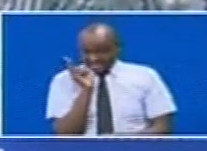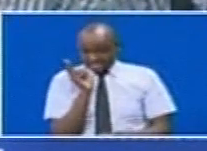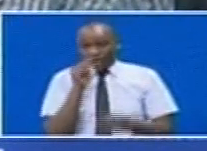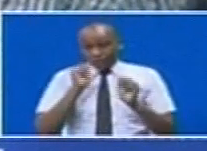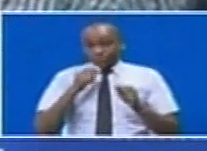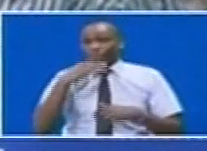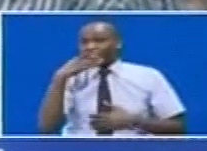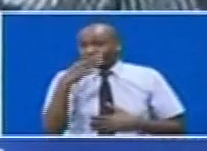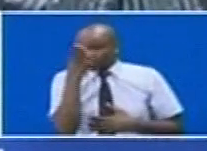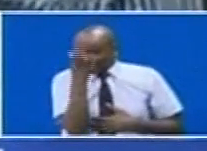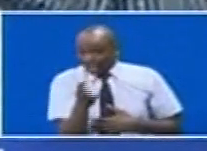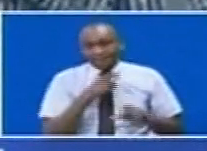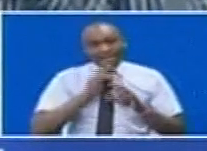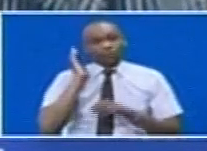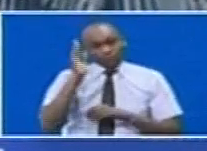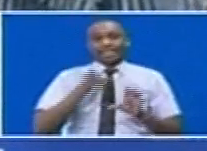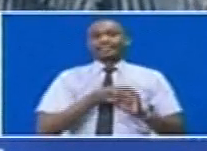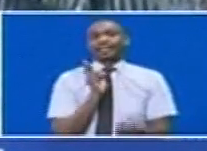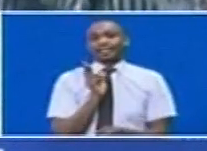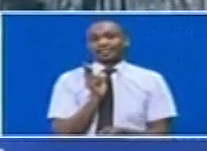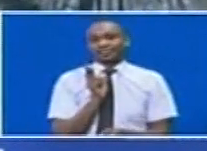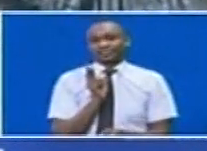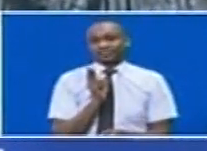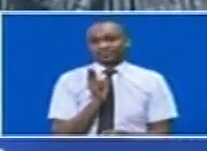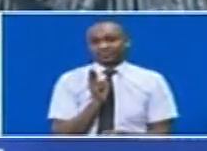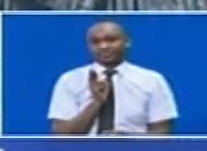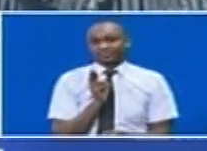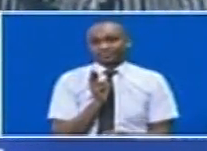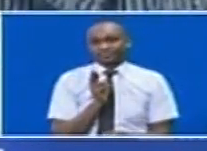speech at the convention, but will resign. But they are